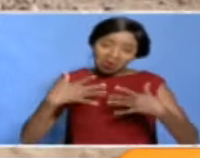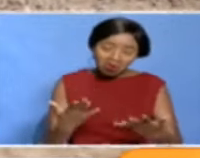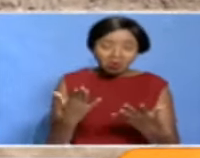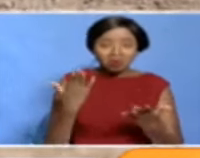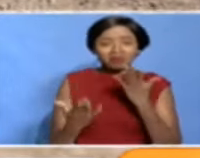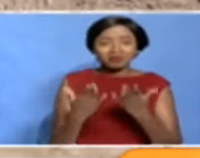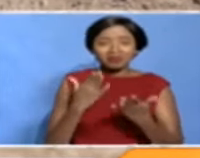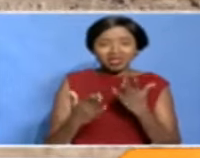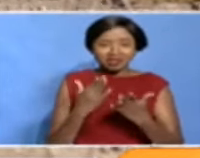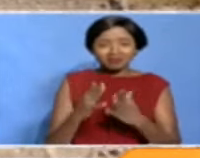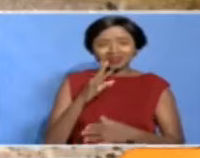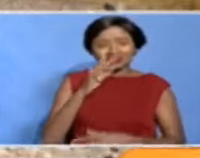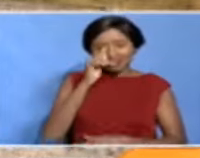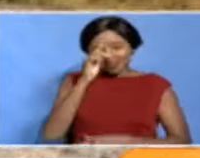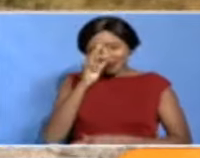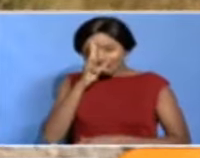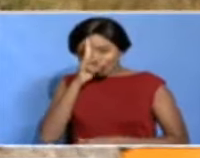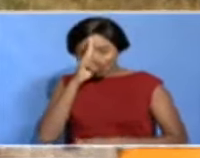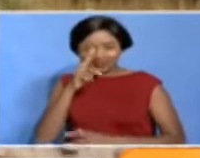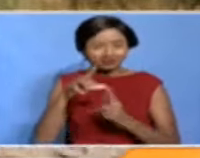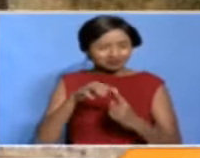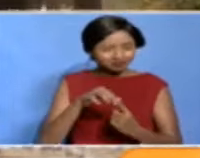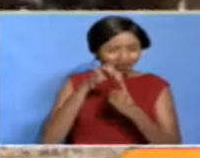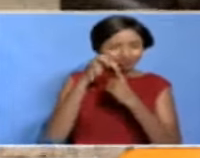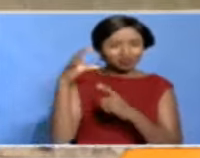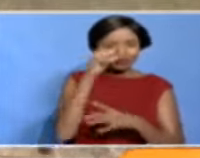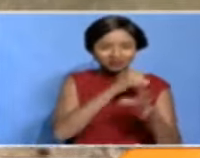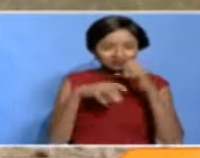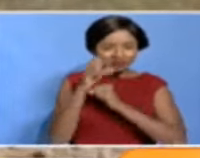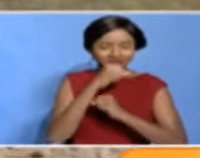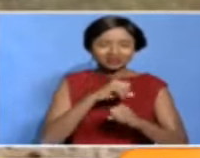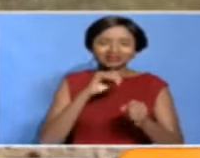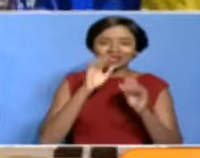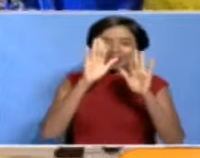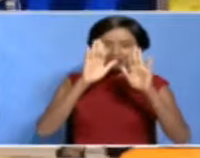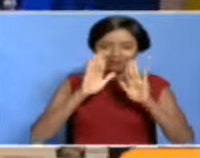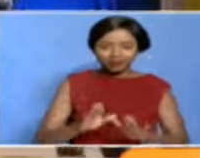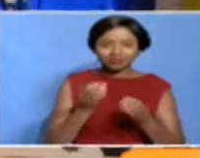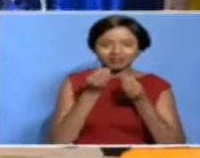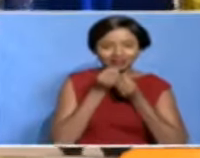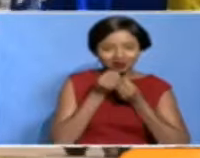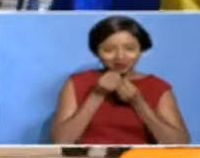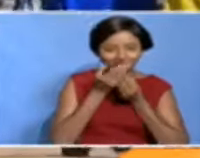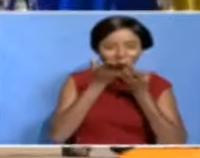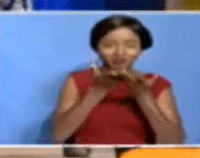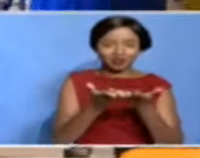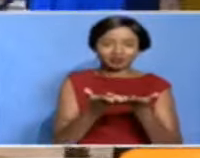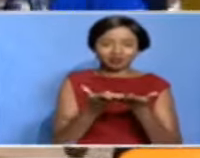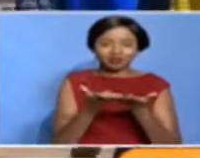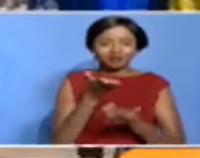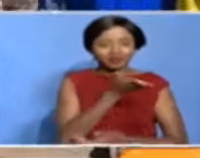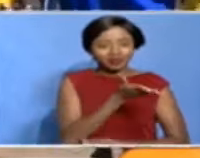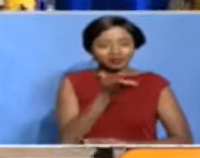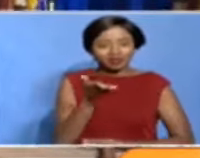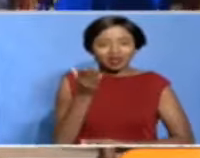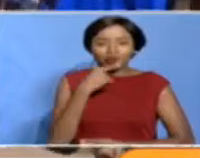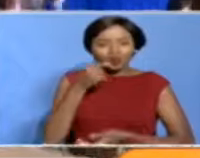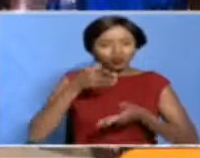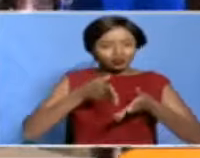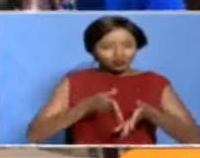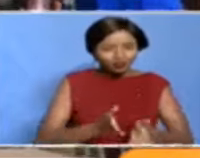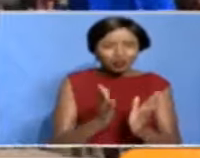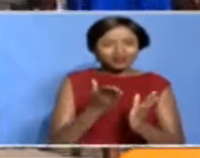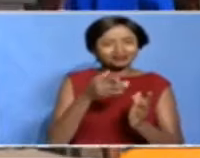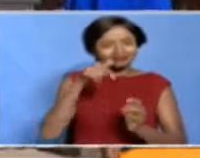missed important clues in the recruitment and sustenance of these operatives who are born and radicalized right